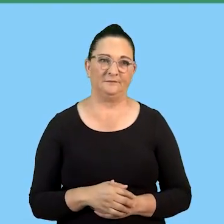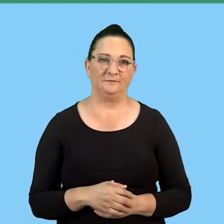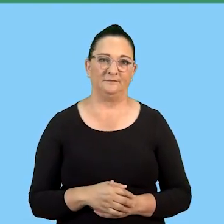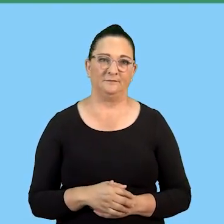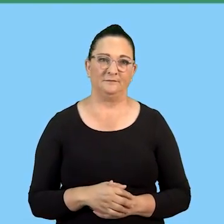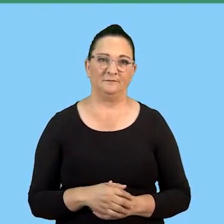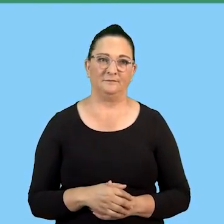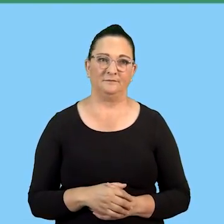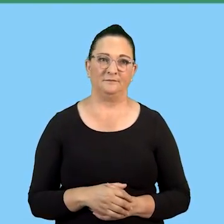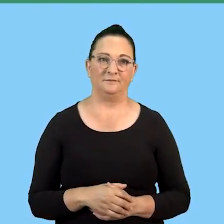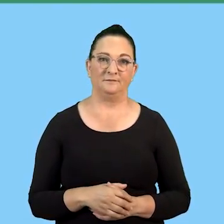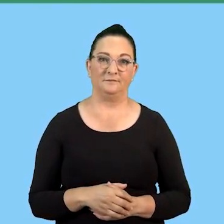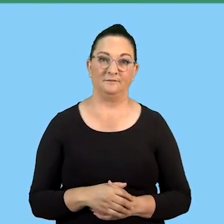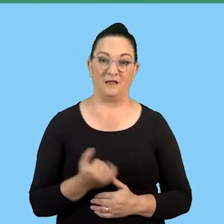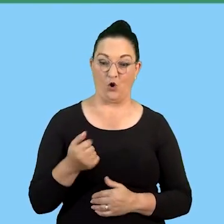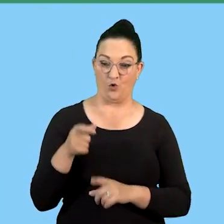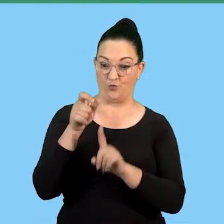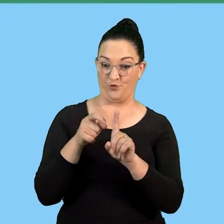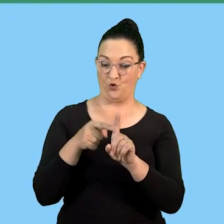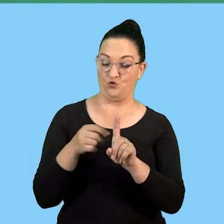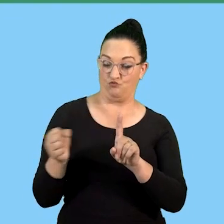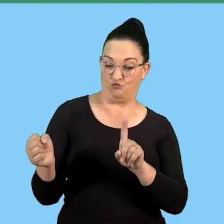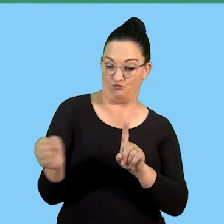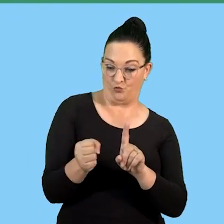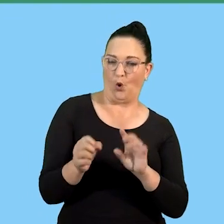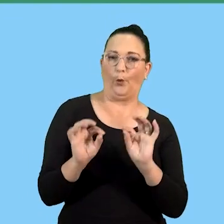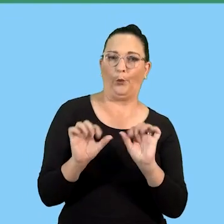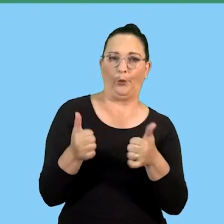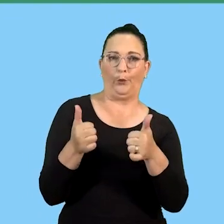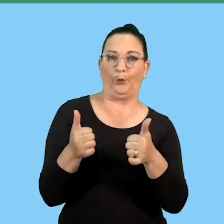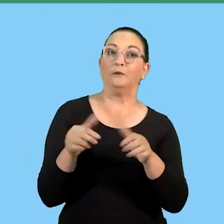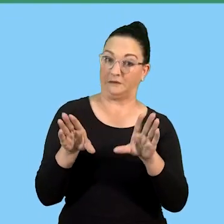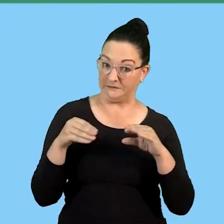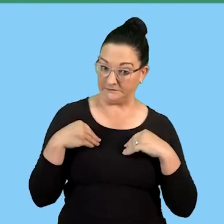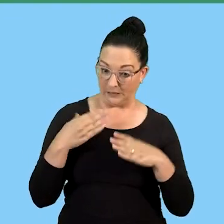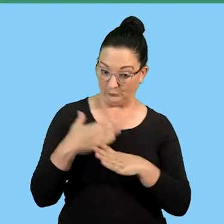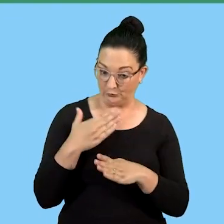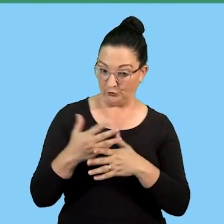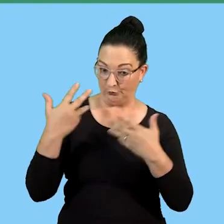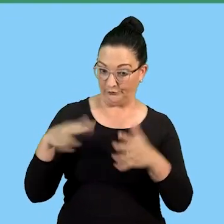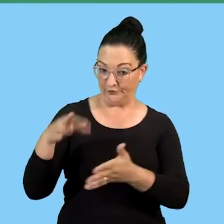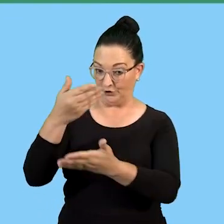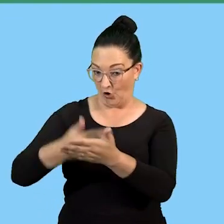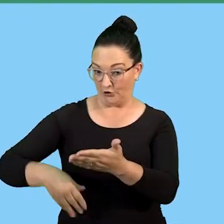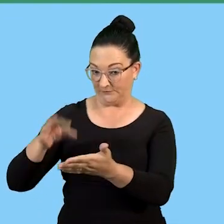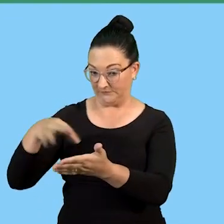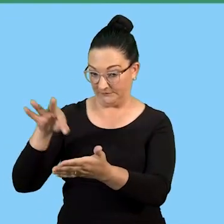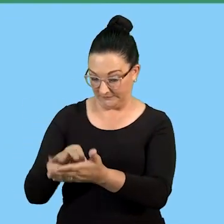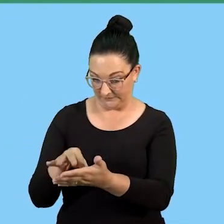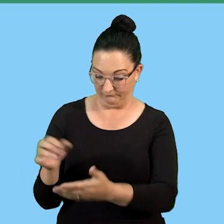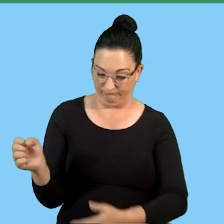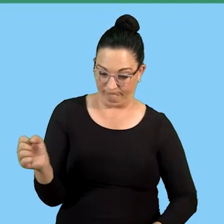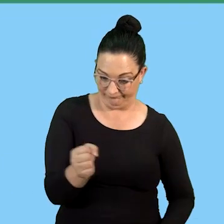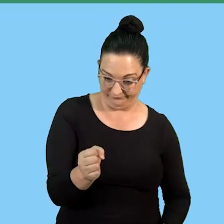says that once the successful candidate has accepted the job offer and has signed the employment